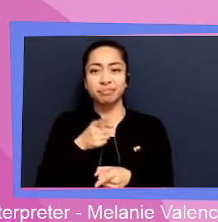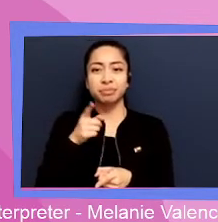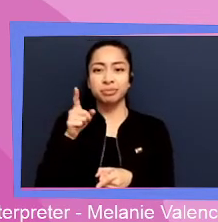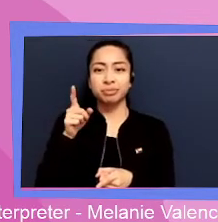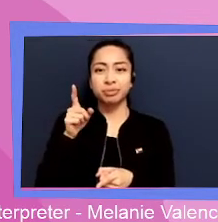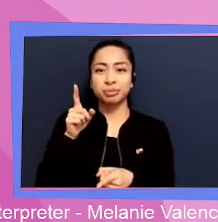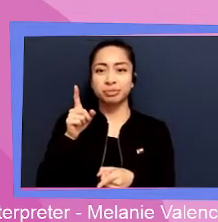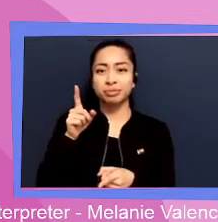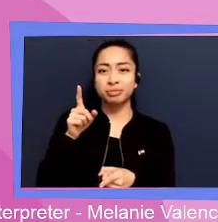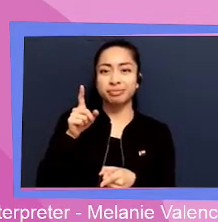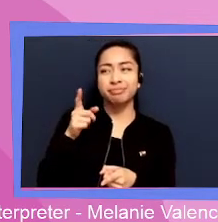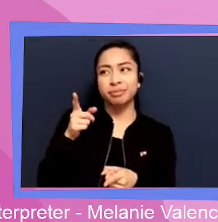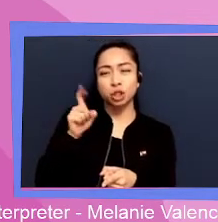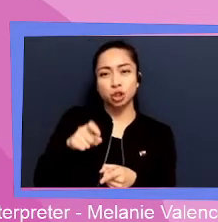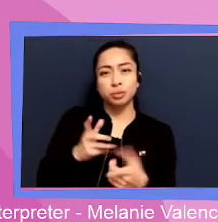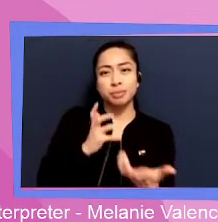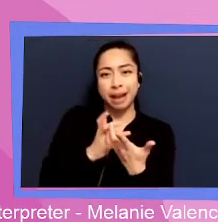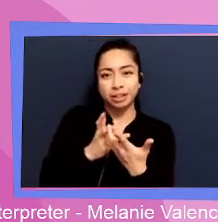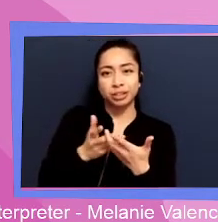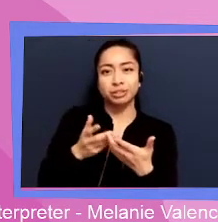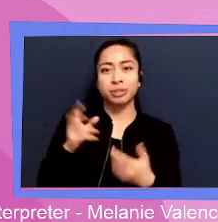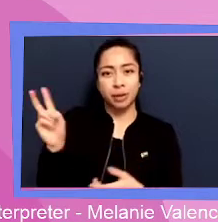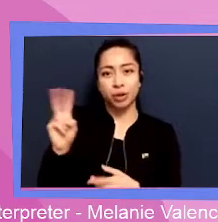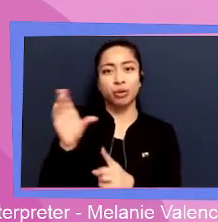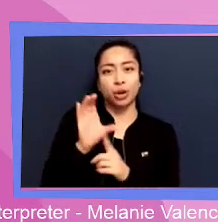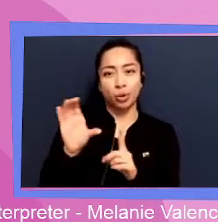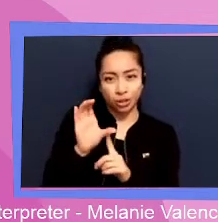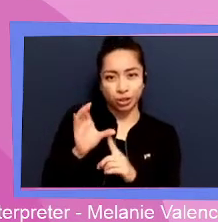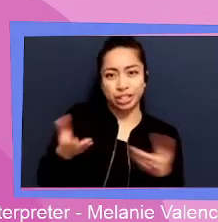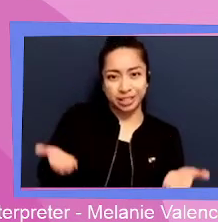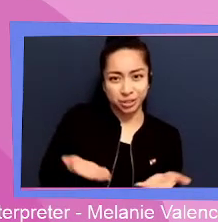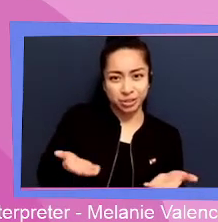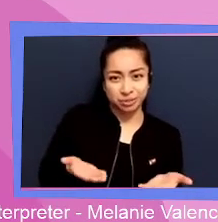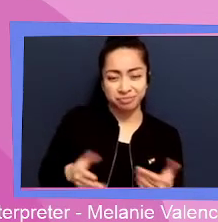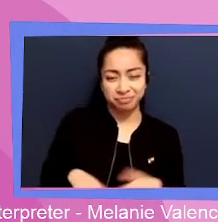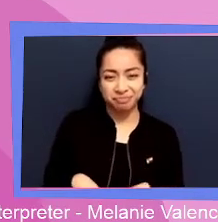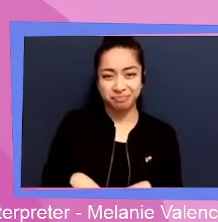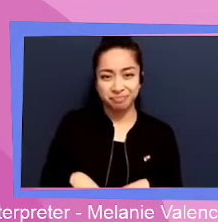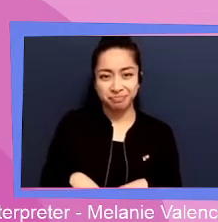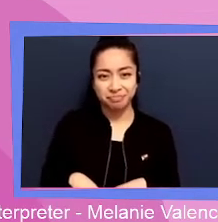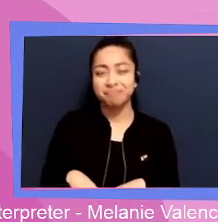roller derby culture here versus somewhere else that I wasn't familiar with. Mm.